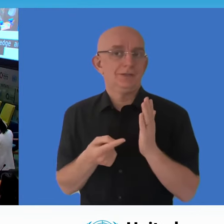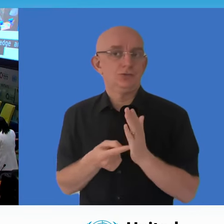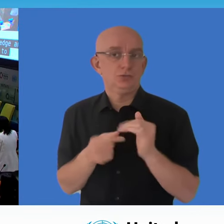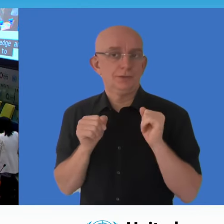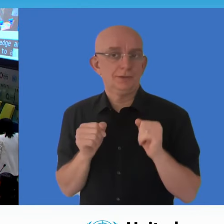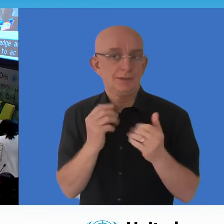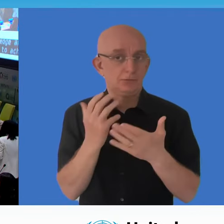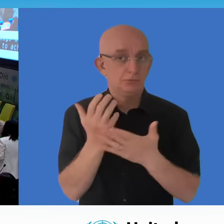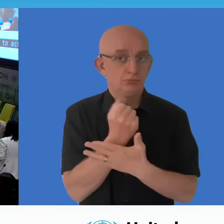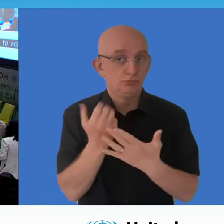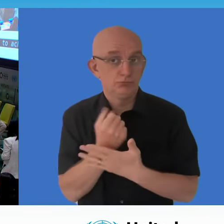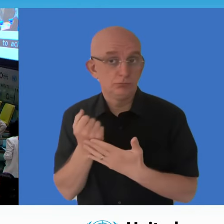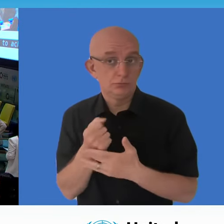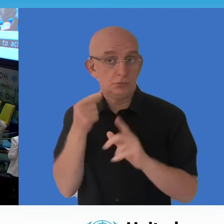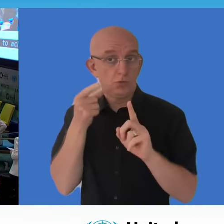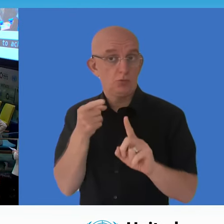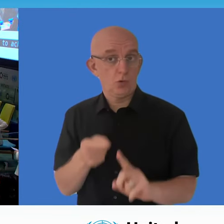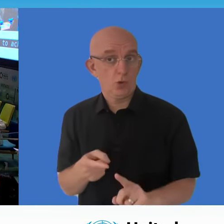I answer them,